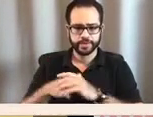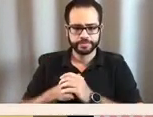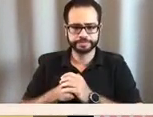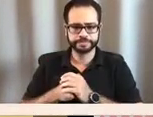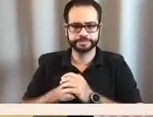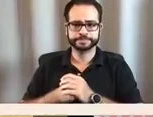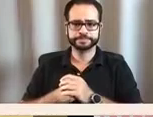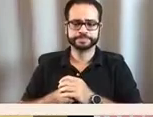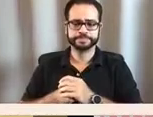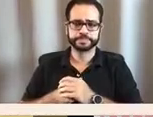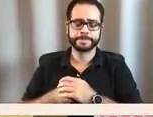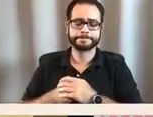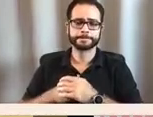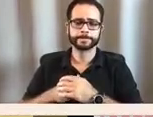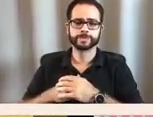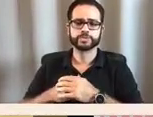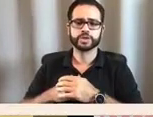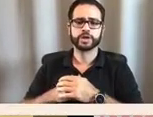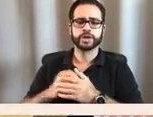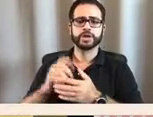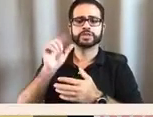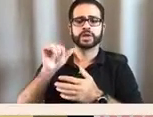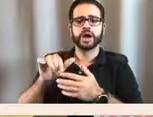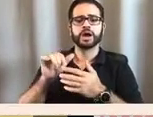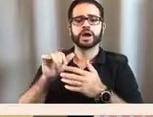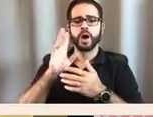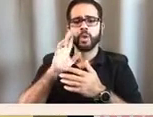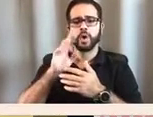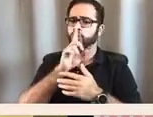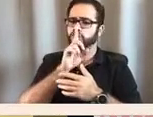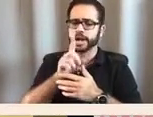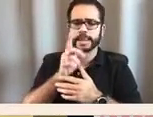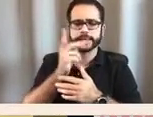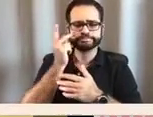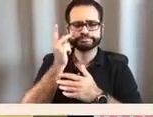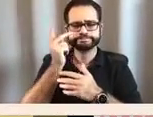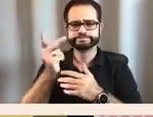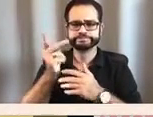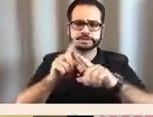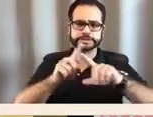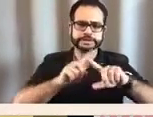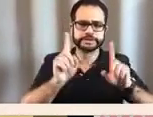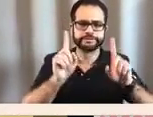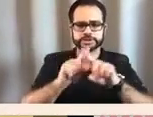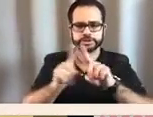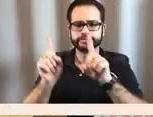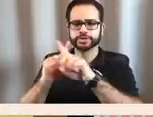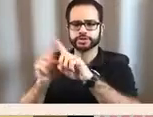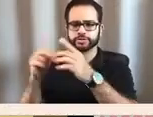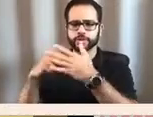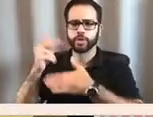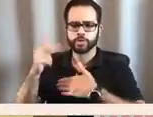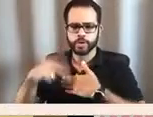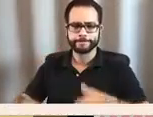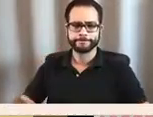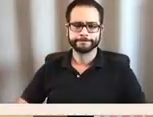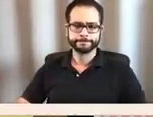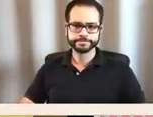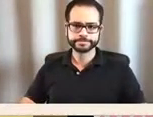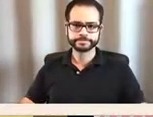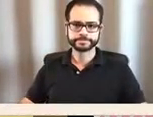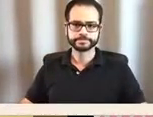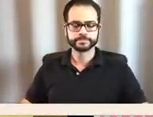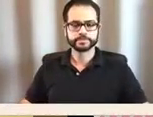and that you can look through, and it will really give you a glimpse of what the different programs look like. And